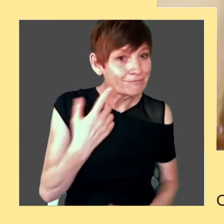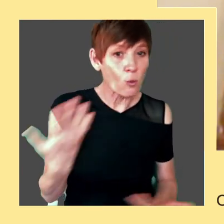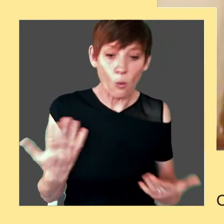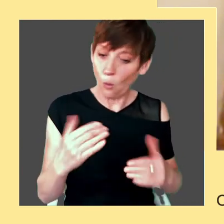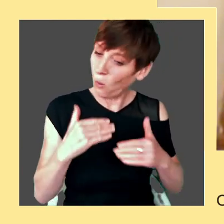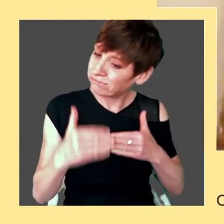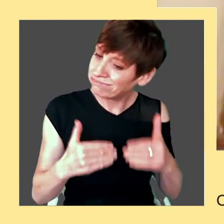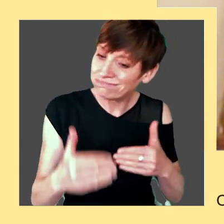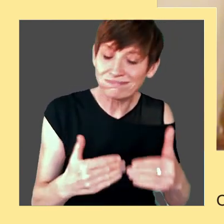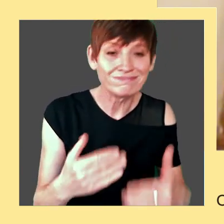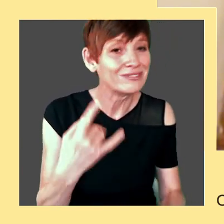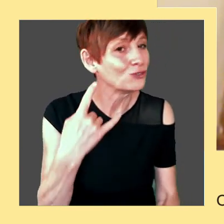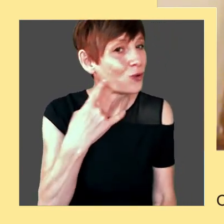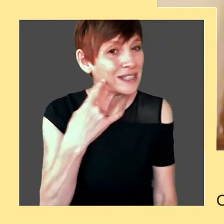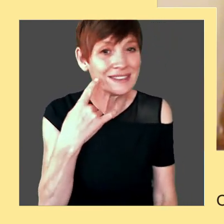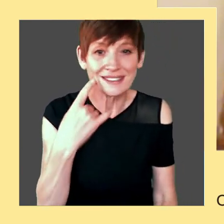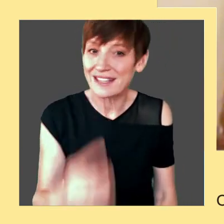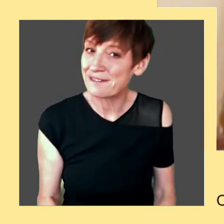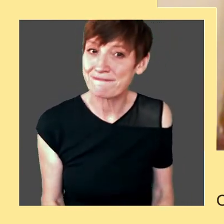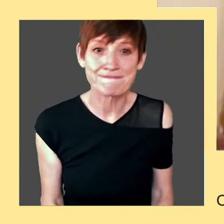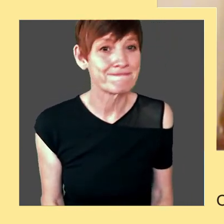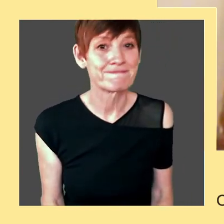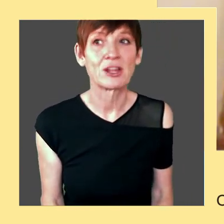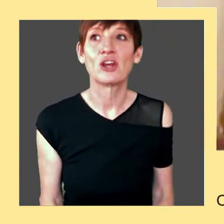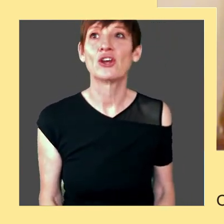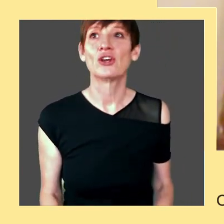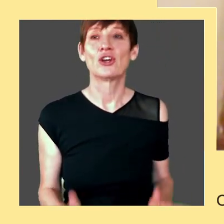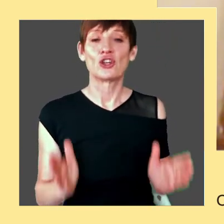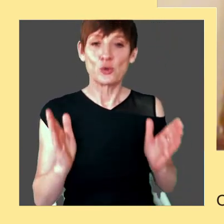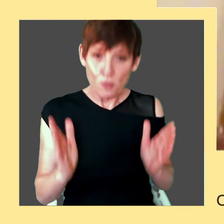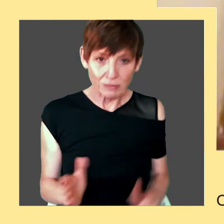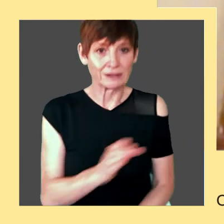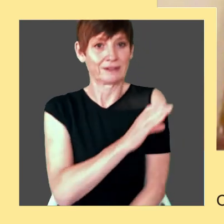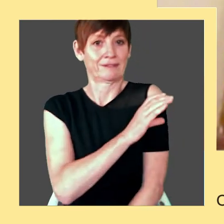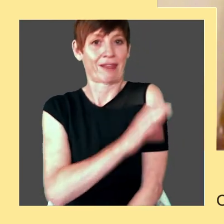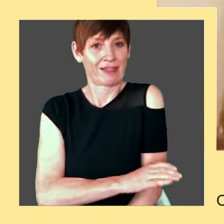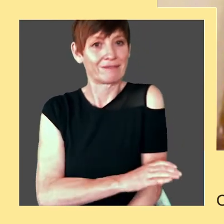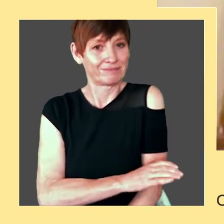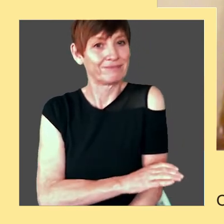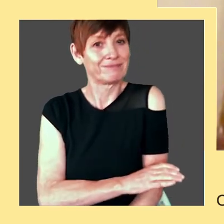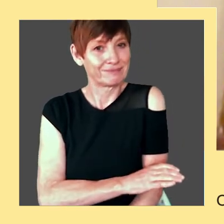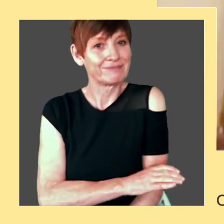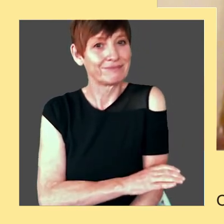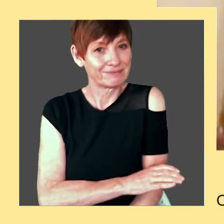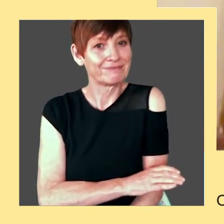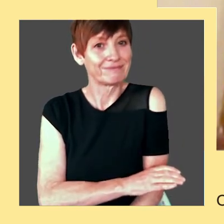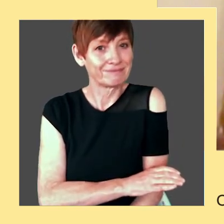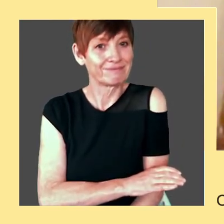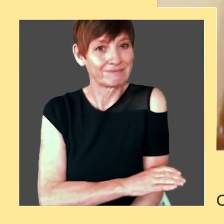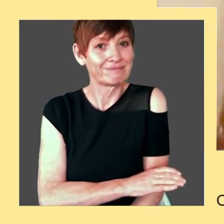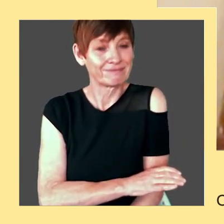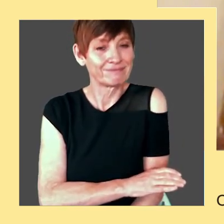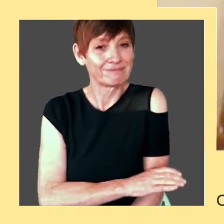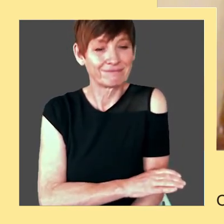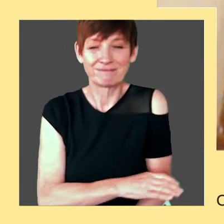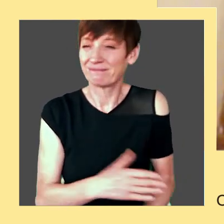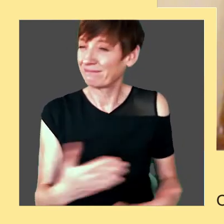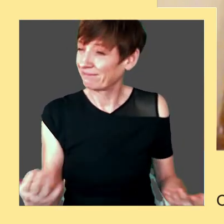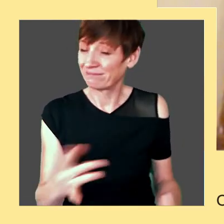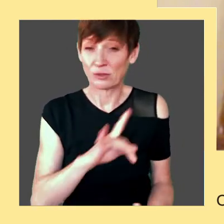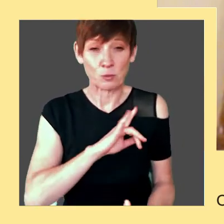progressing. You have to have thicker skin and take many things, many rejection,